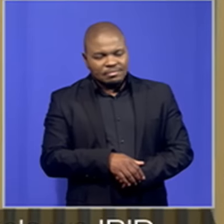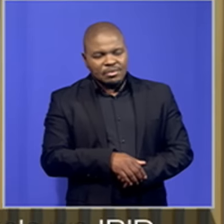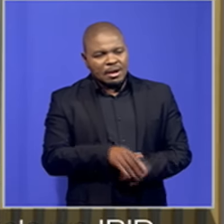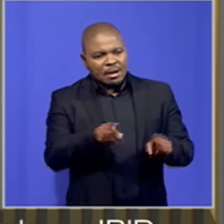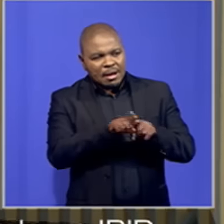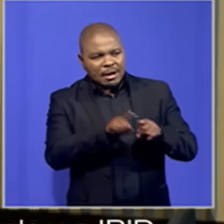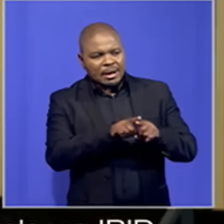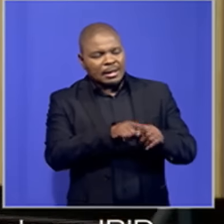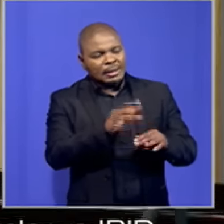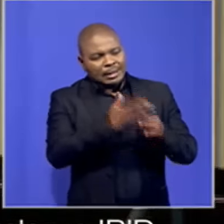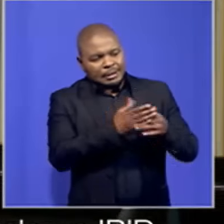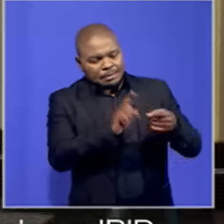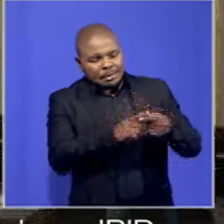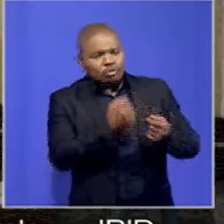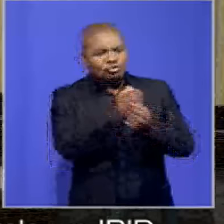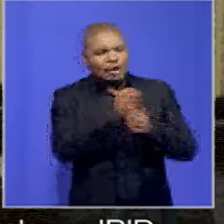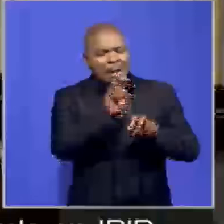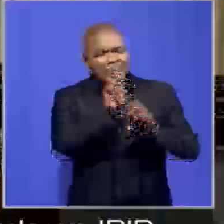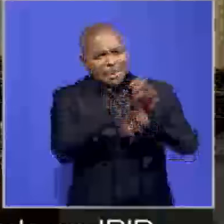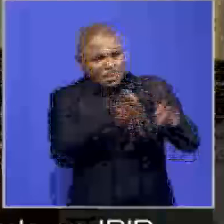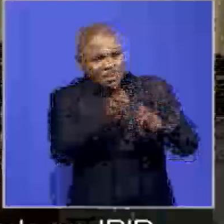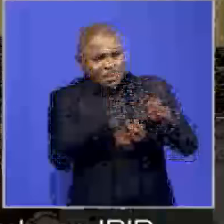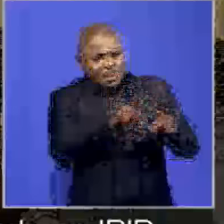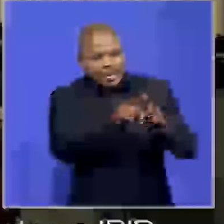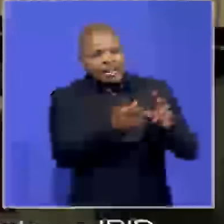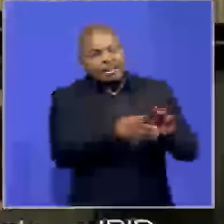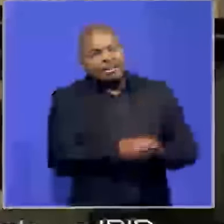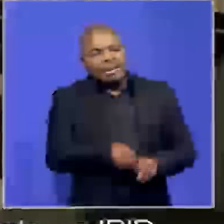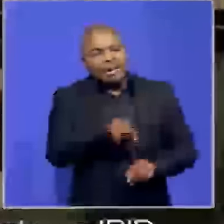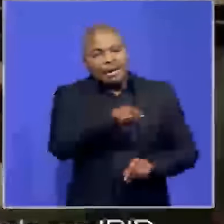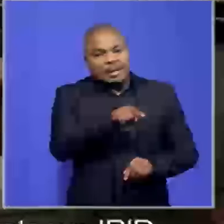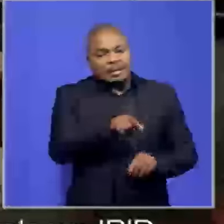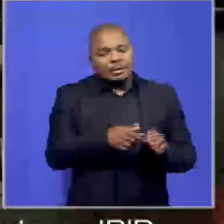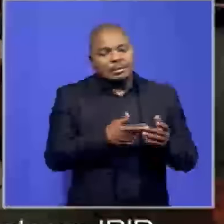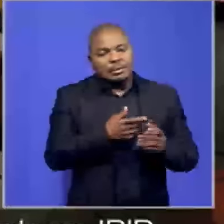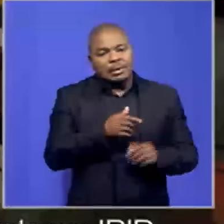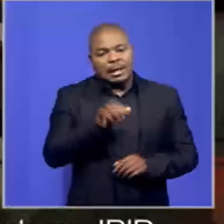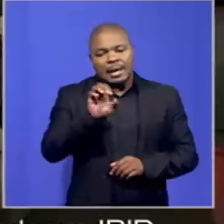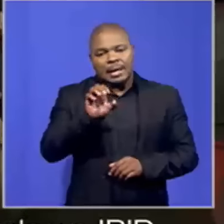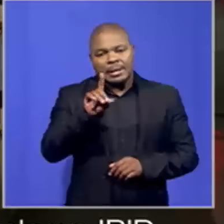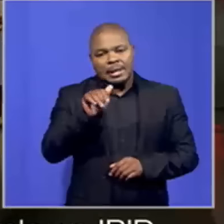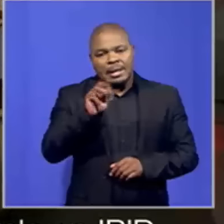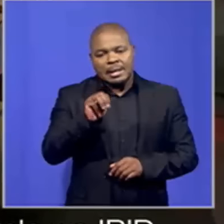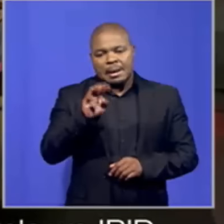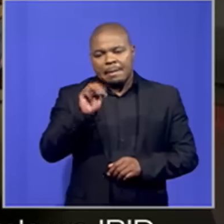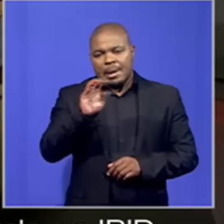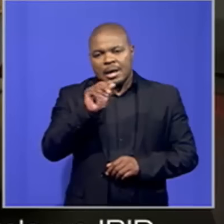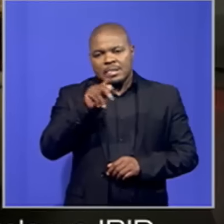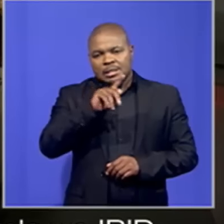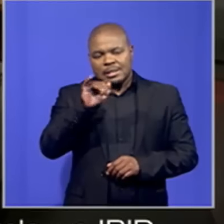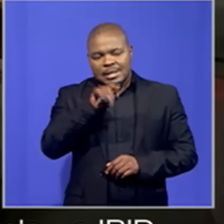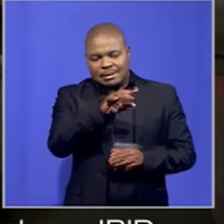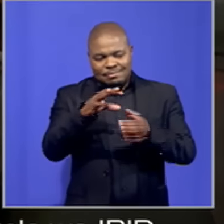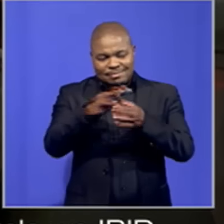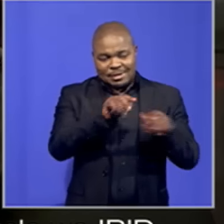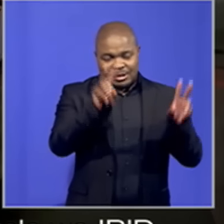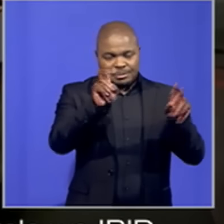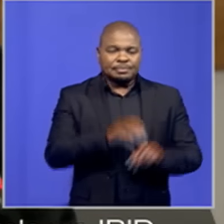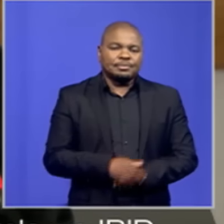le go utswiwa ga traka tse di neng di golaganya Cashier Lee Stolz le Aiden McKenzie. In your